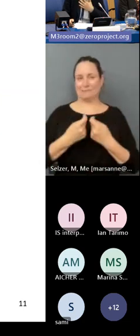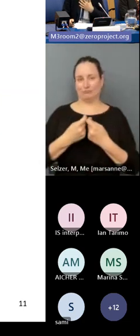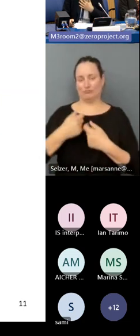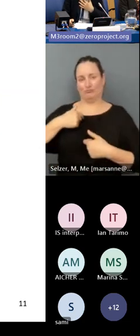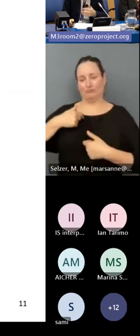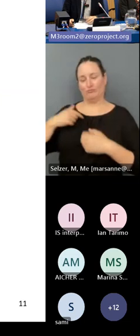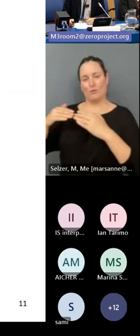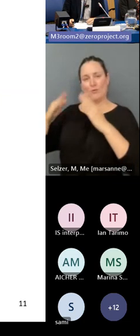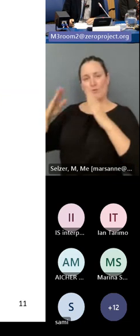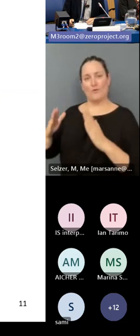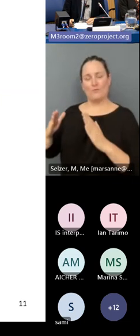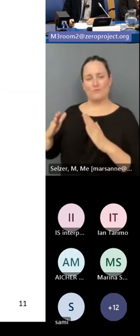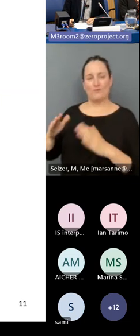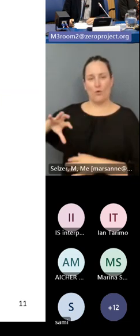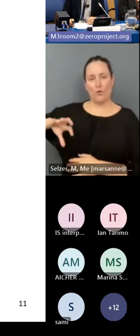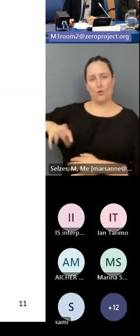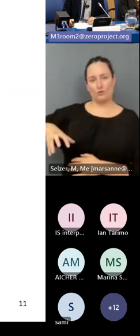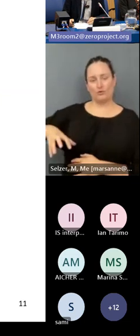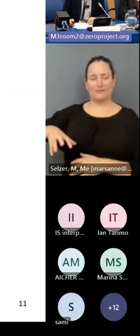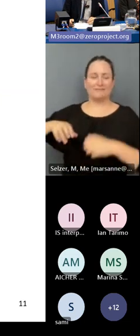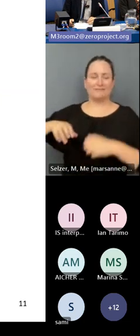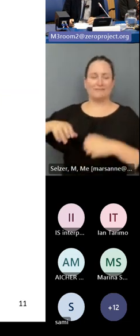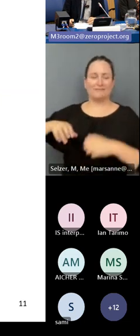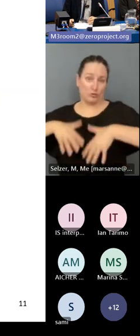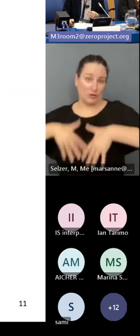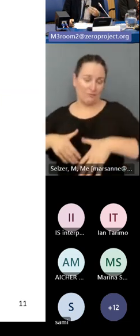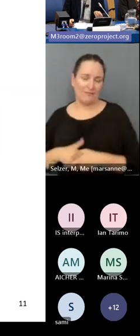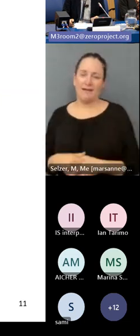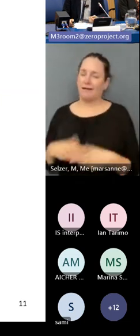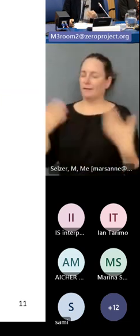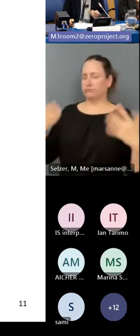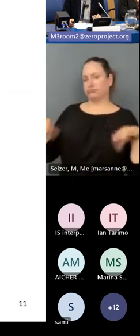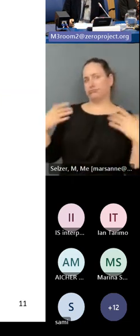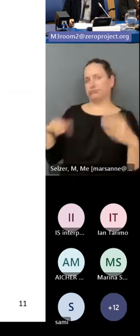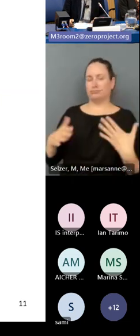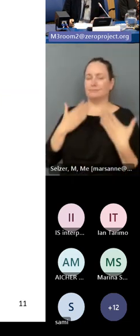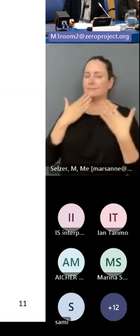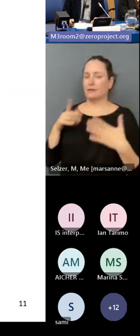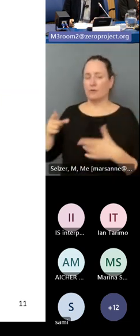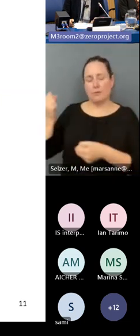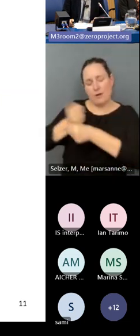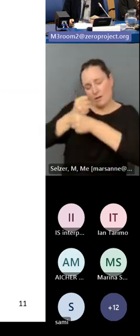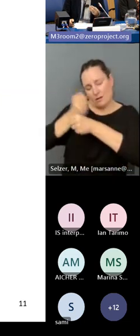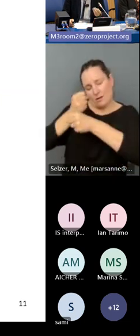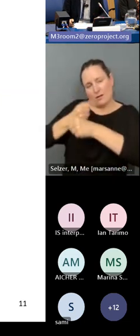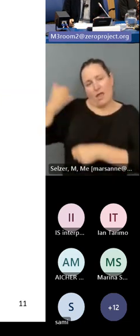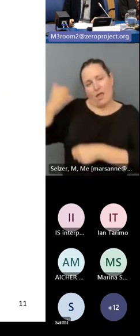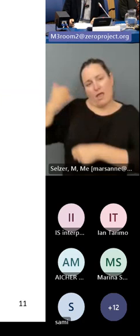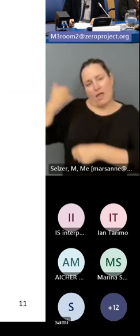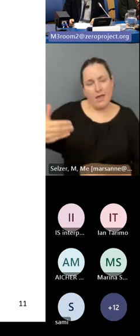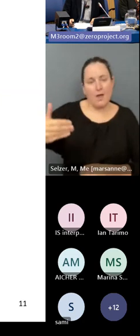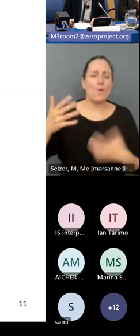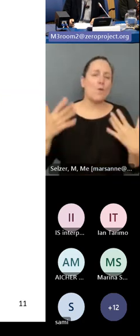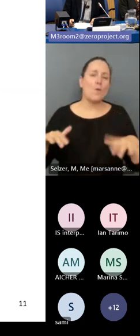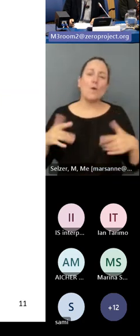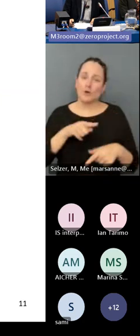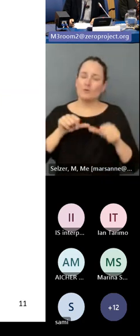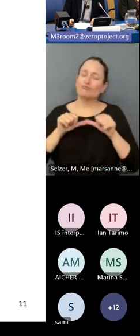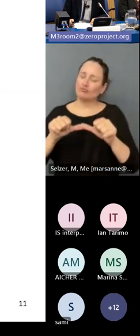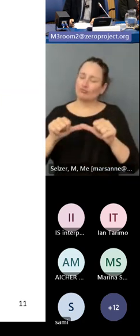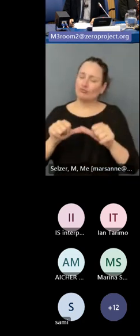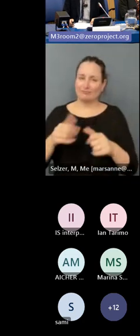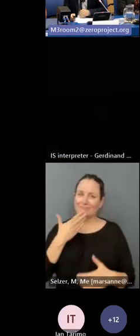I'm presenting, but really the real work comes from the people who are doing this day in and day out. And so thank you for your continual hard